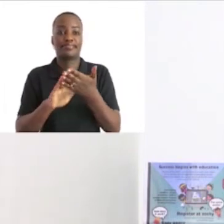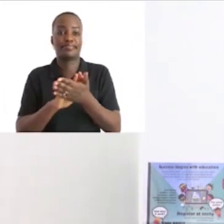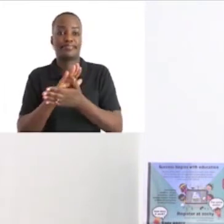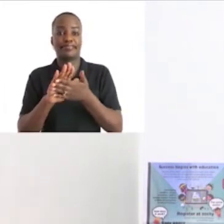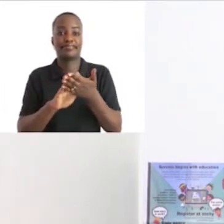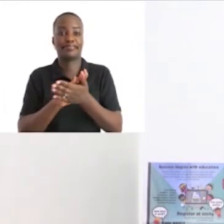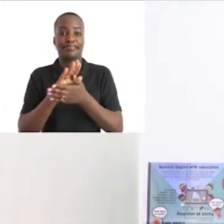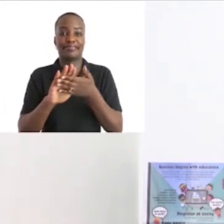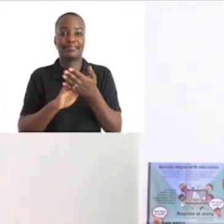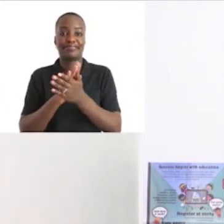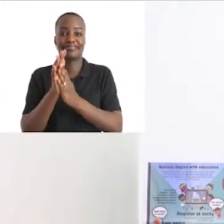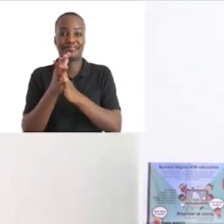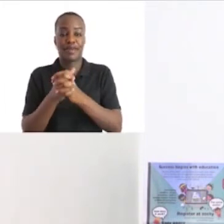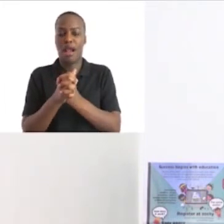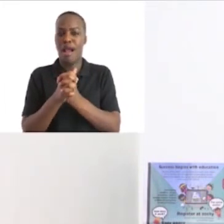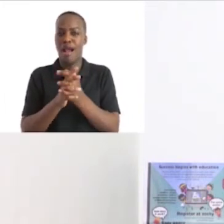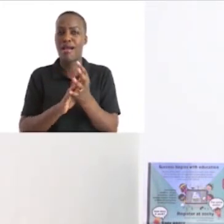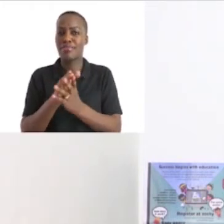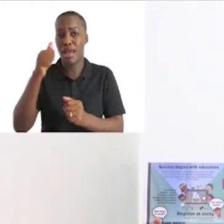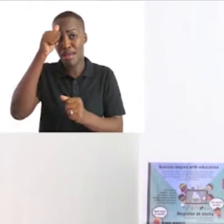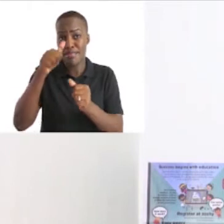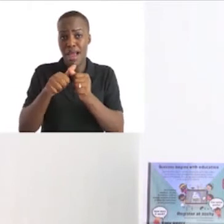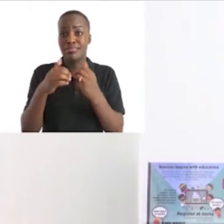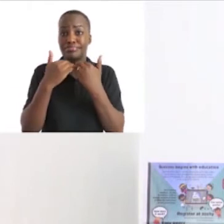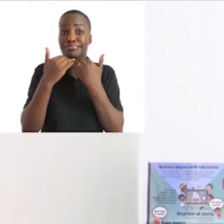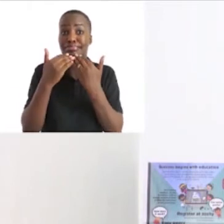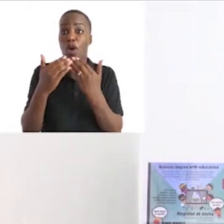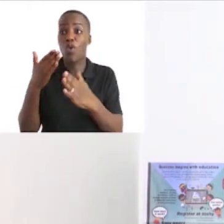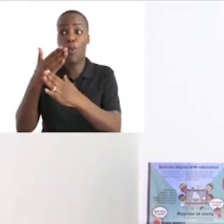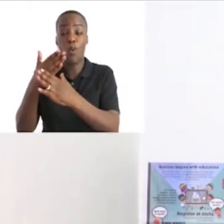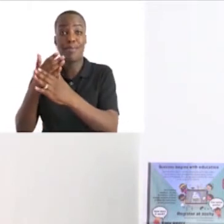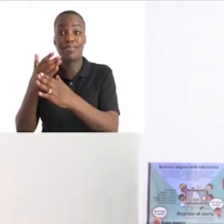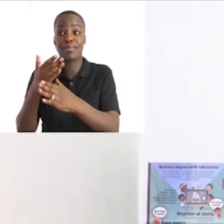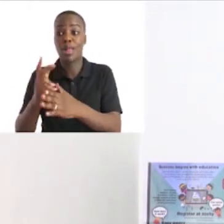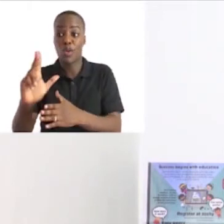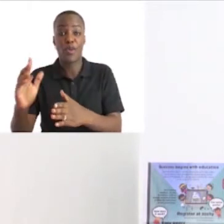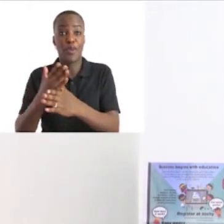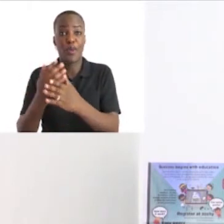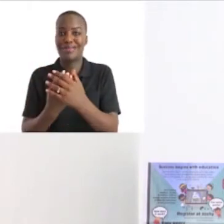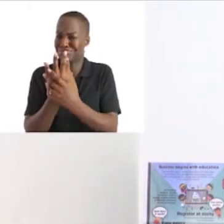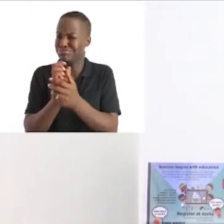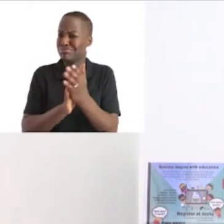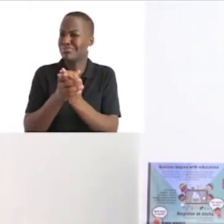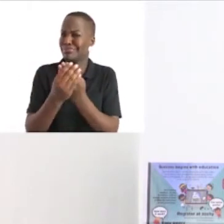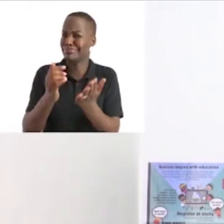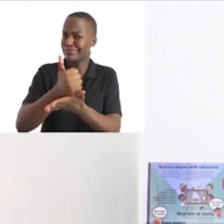Yes, and it's important also for workers in a construction site to also sanitize as well.